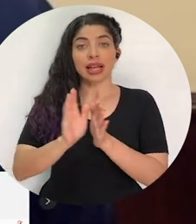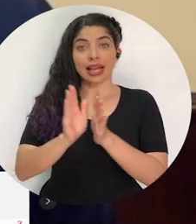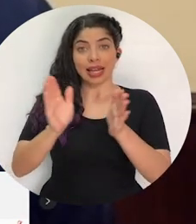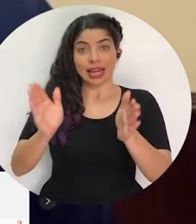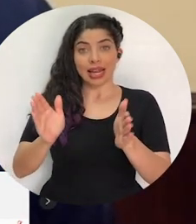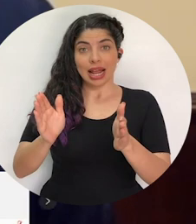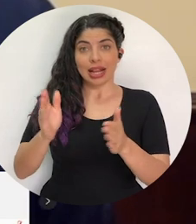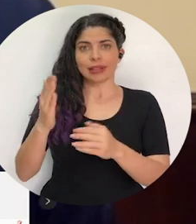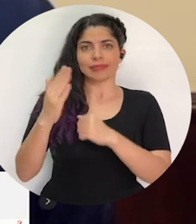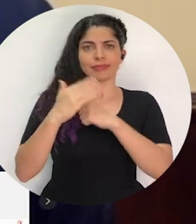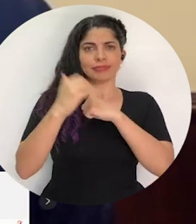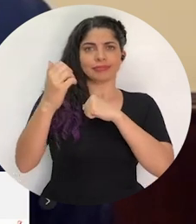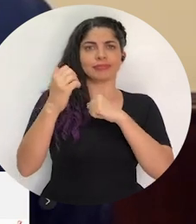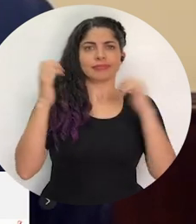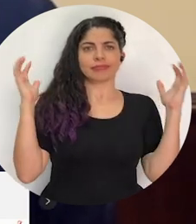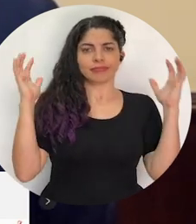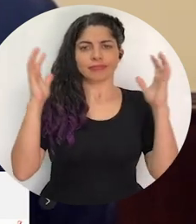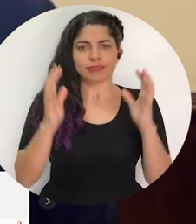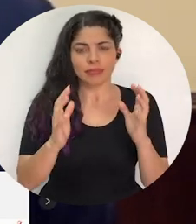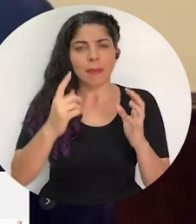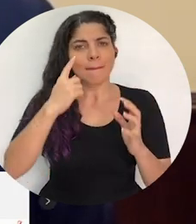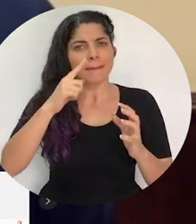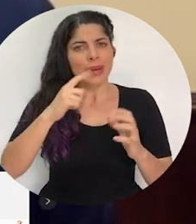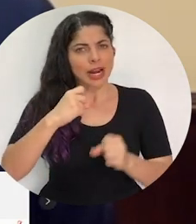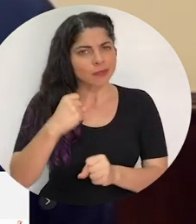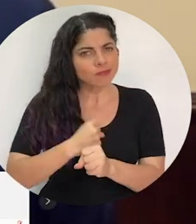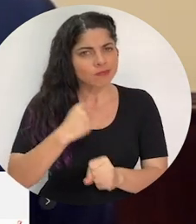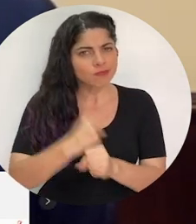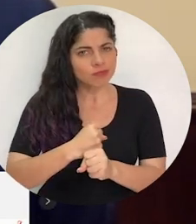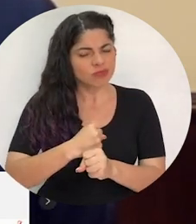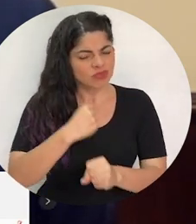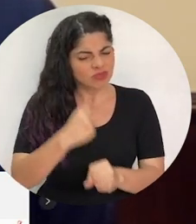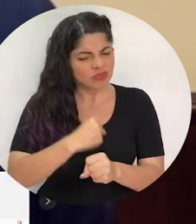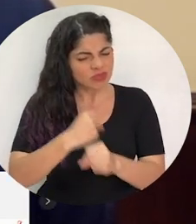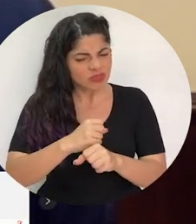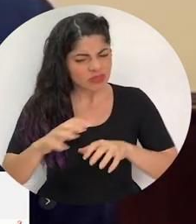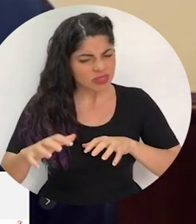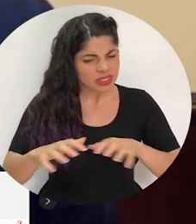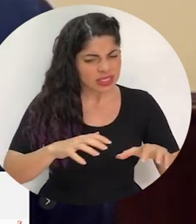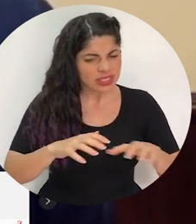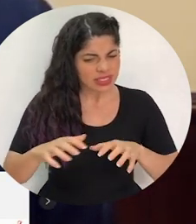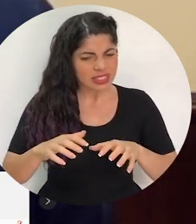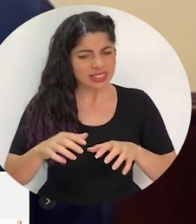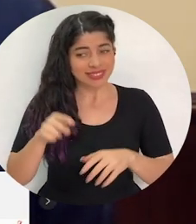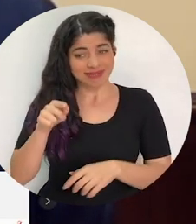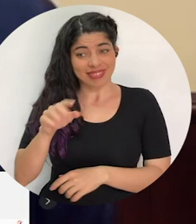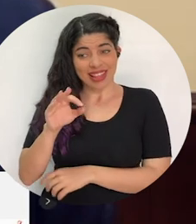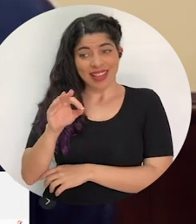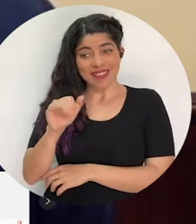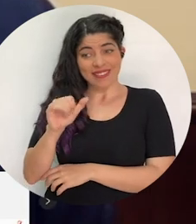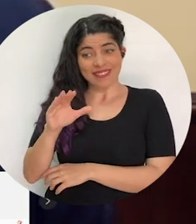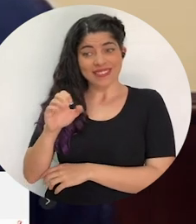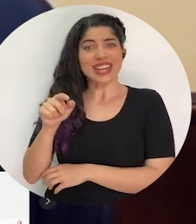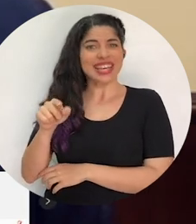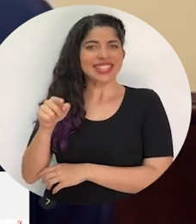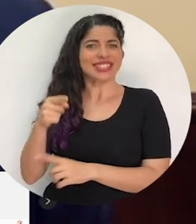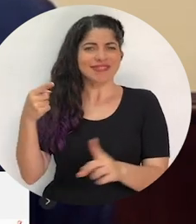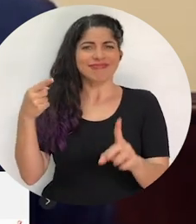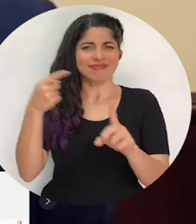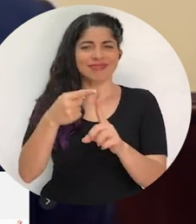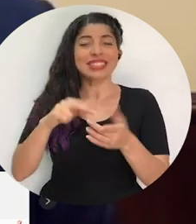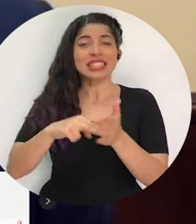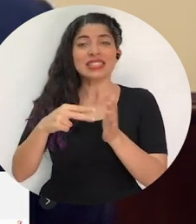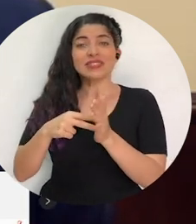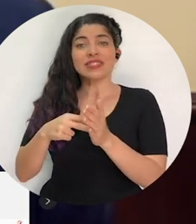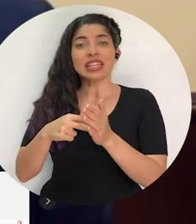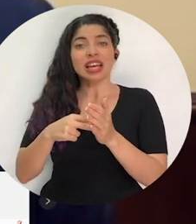General called us for action. And action is what FACE is all about. It's about